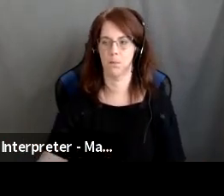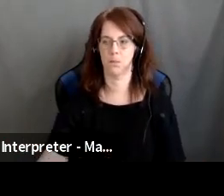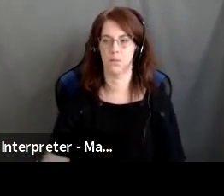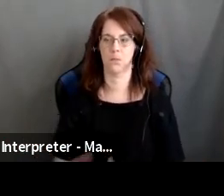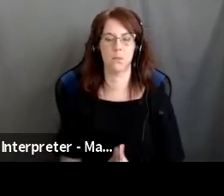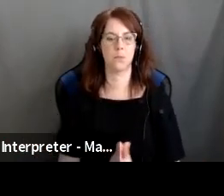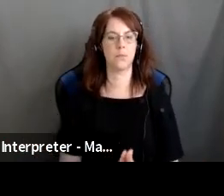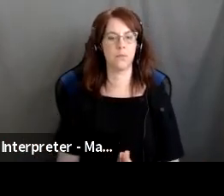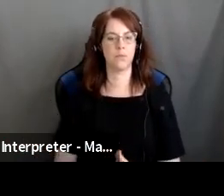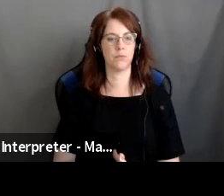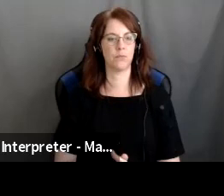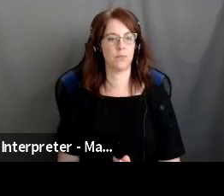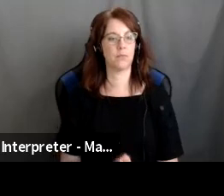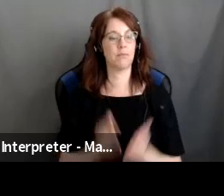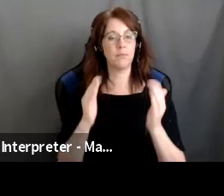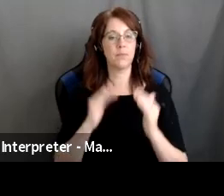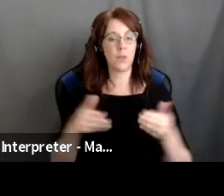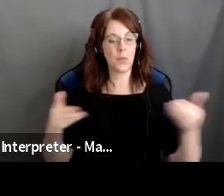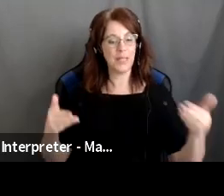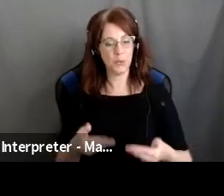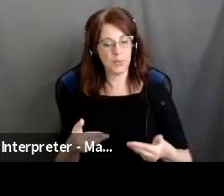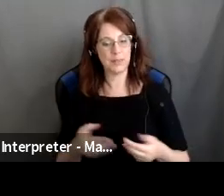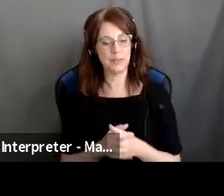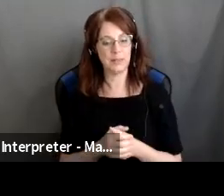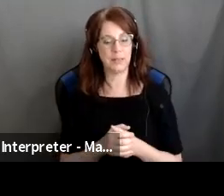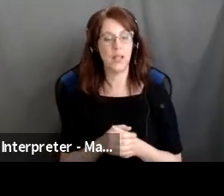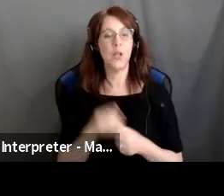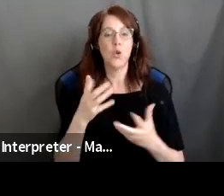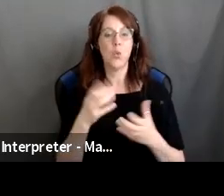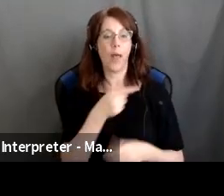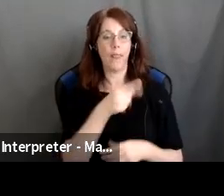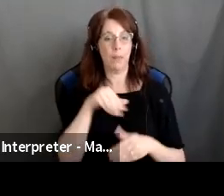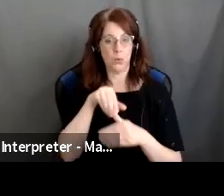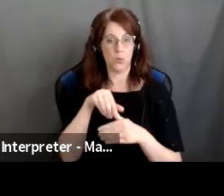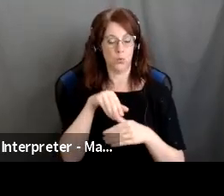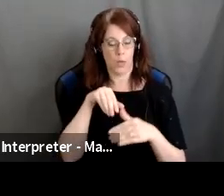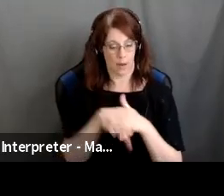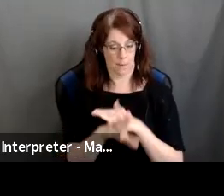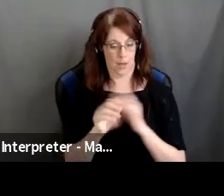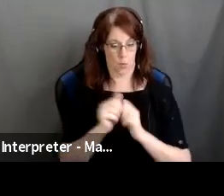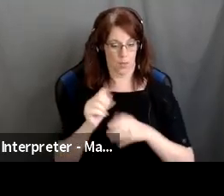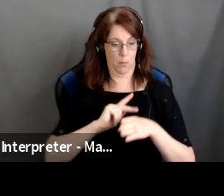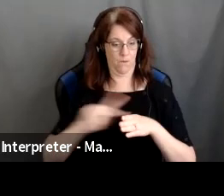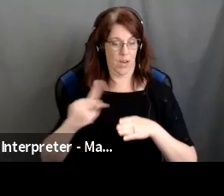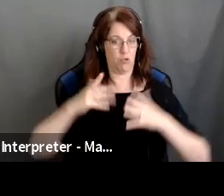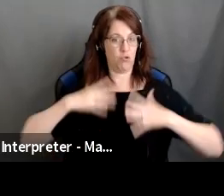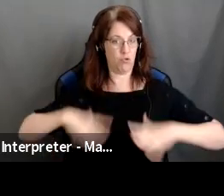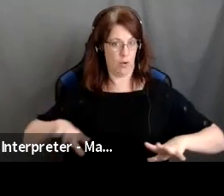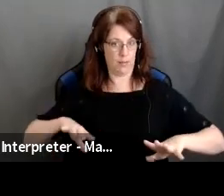And so introductions, and you want to have them come in professional dress if they're coming in